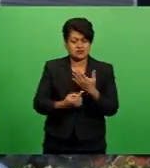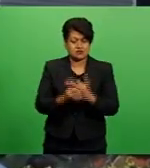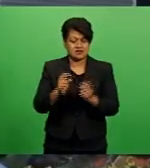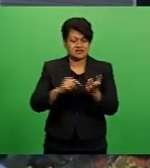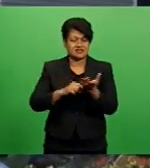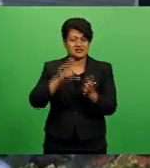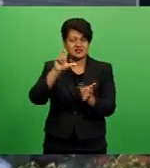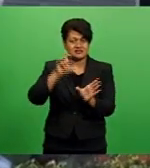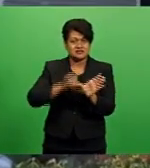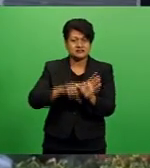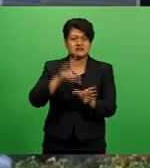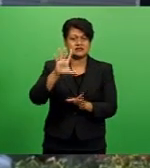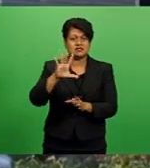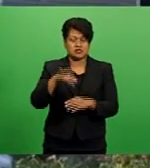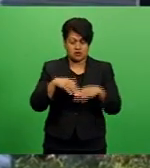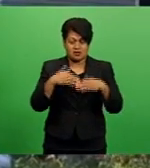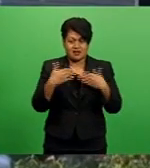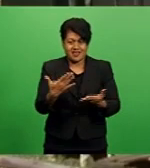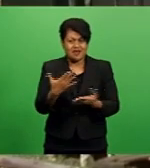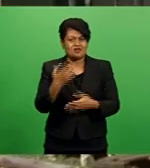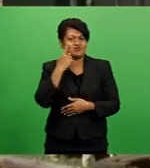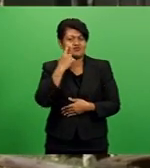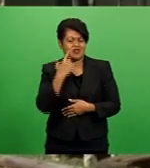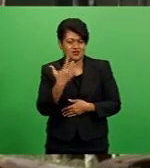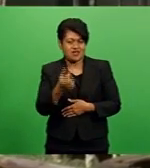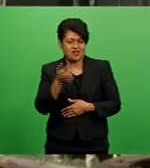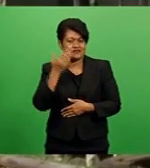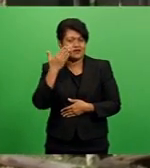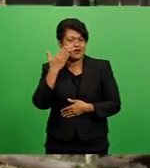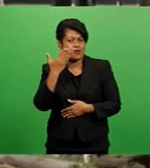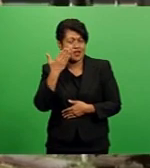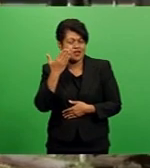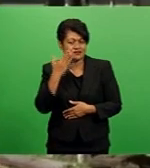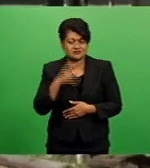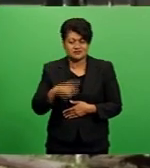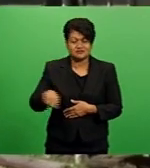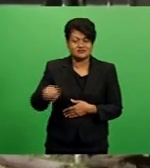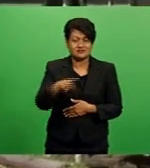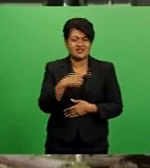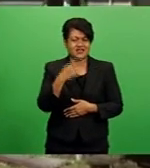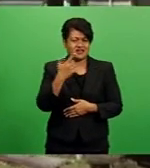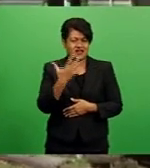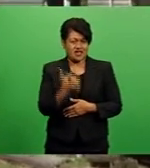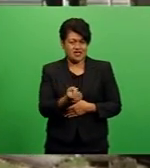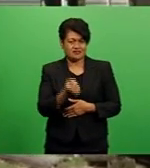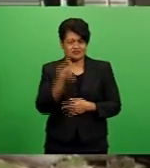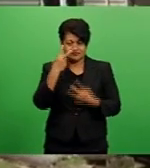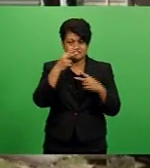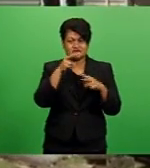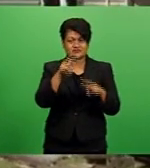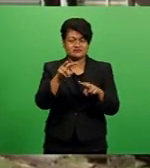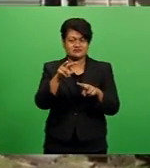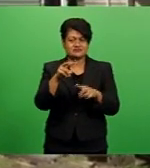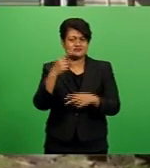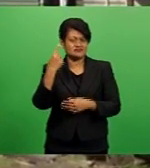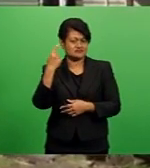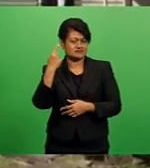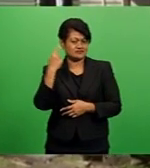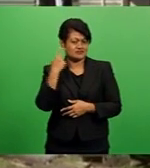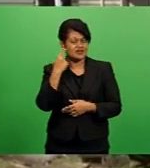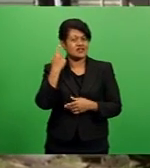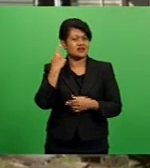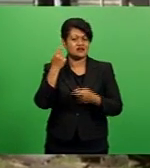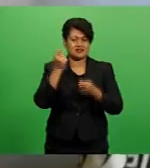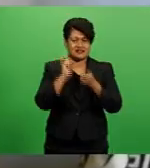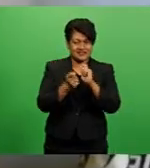to conduct awareness as well as visual and hearing screenings. When we are struck like disaster,